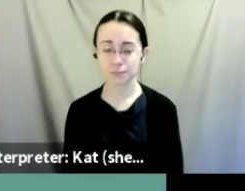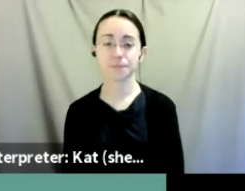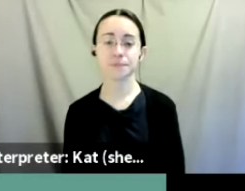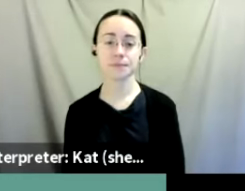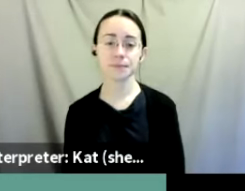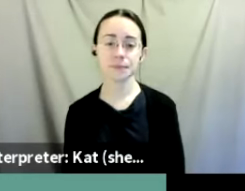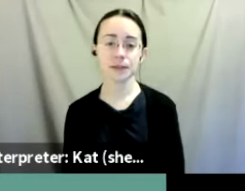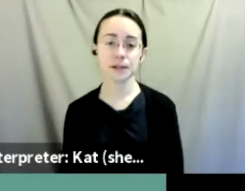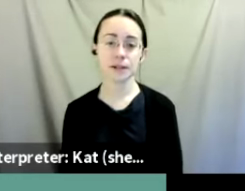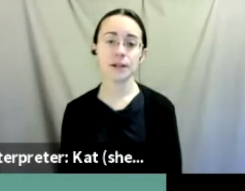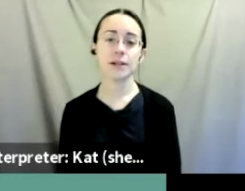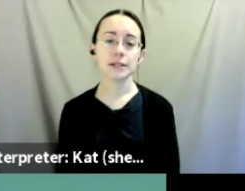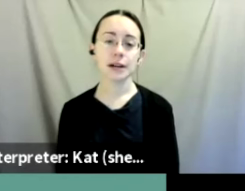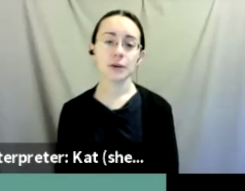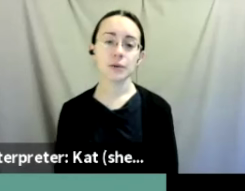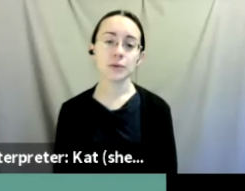disabilities.